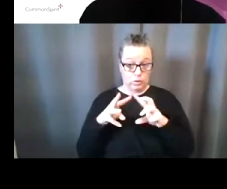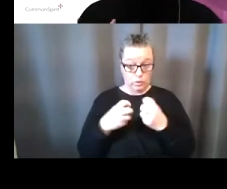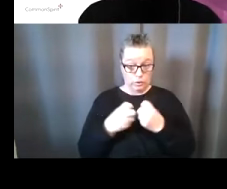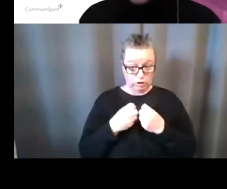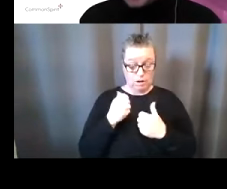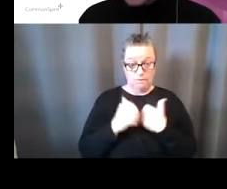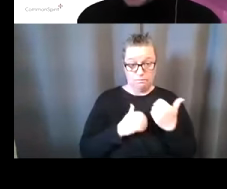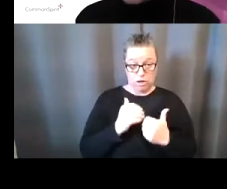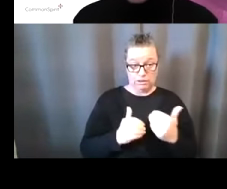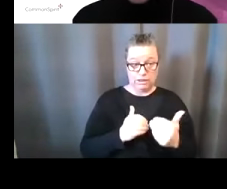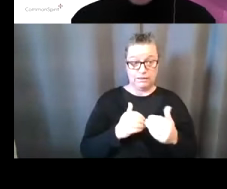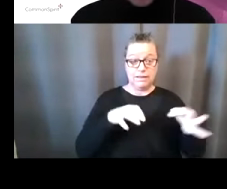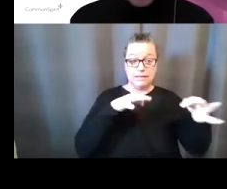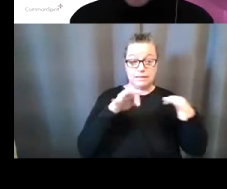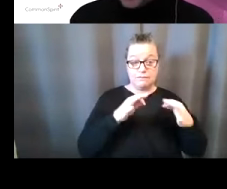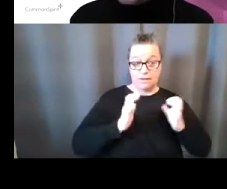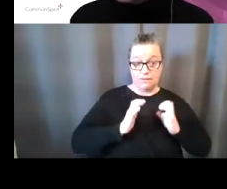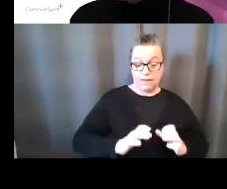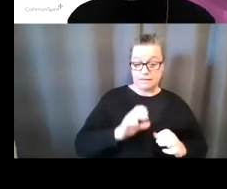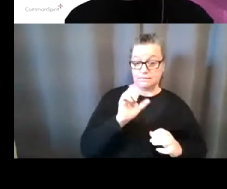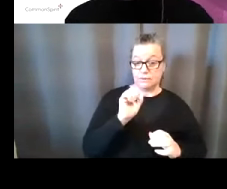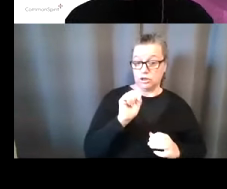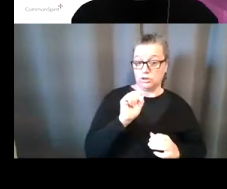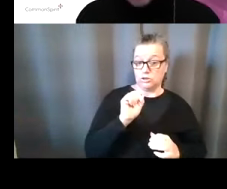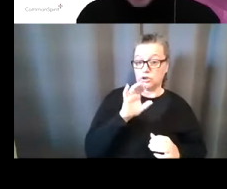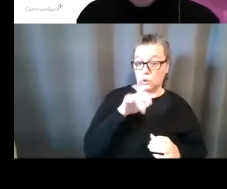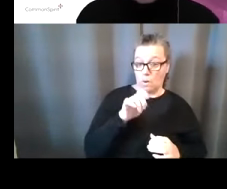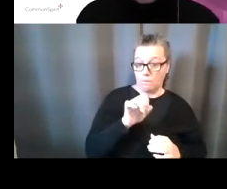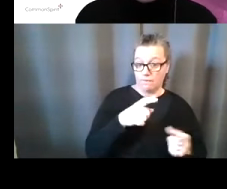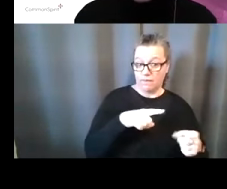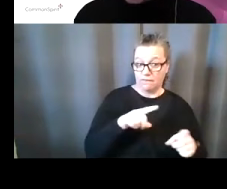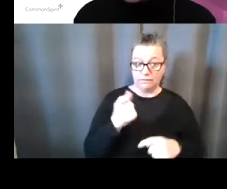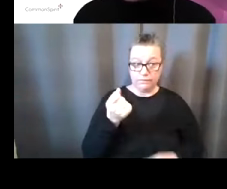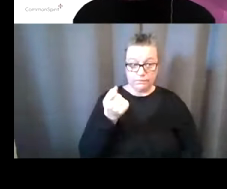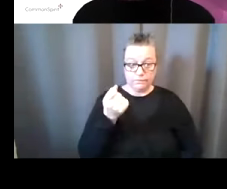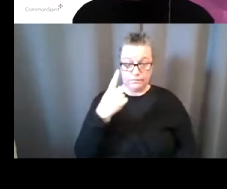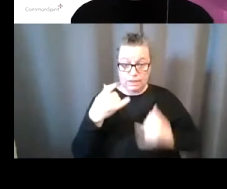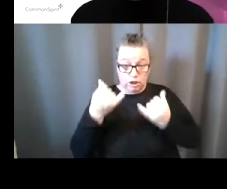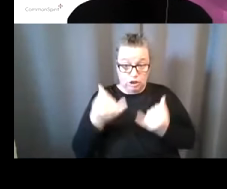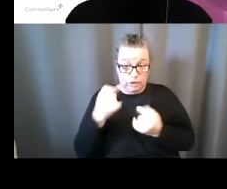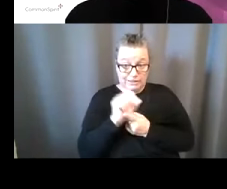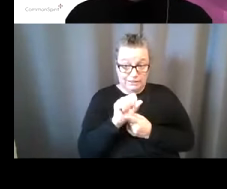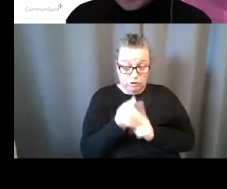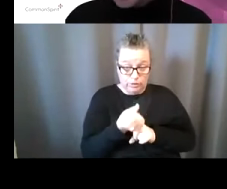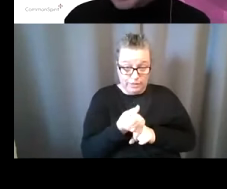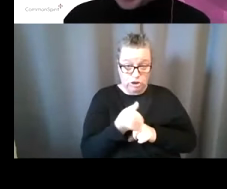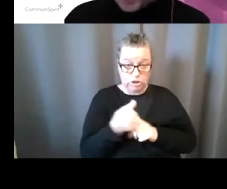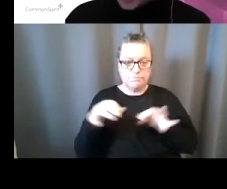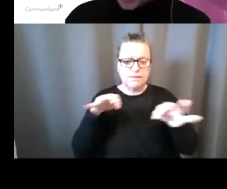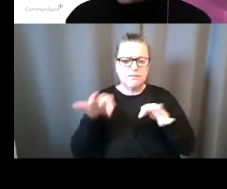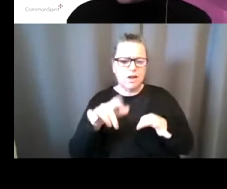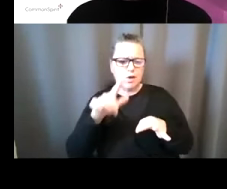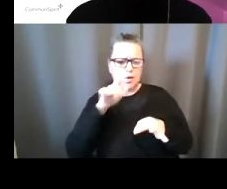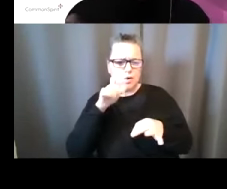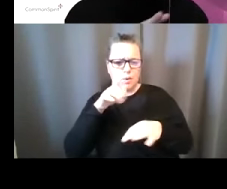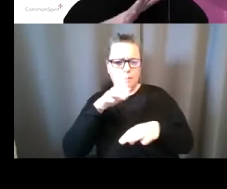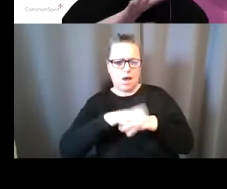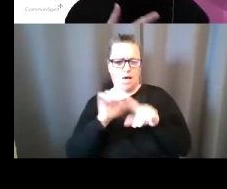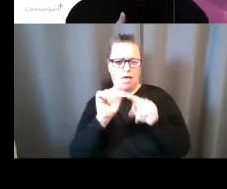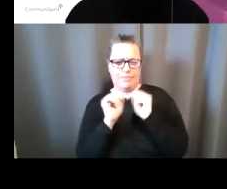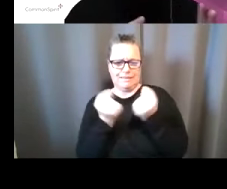They are defining the customer and the scope of the event, understanding current situation, defining who's going to be on the team,